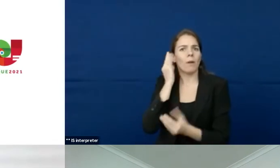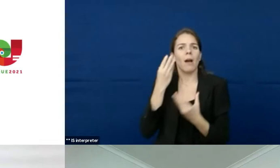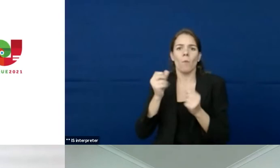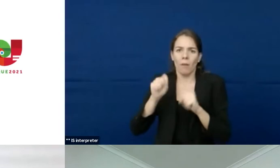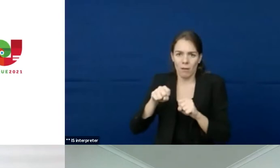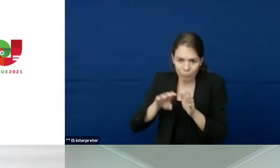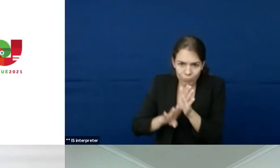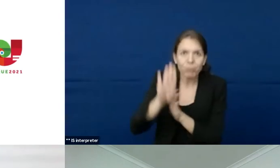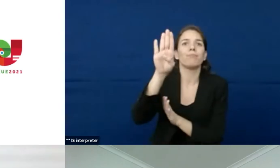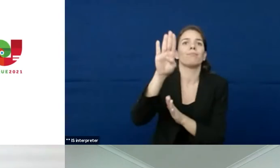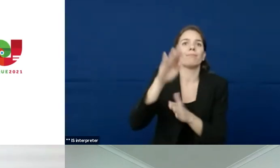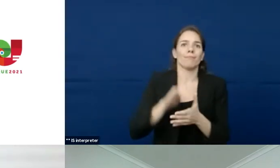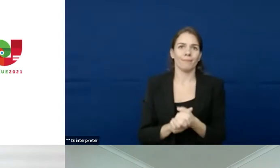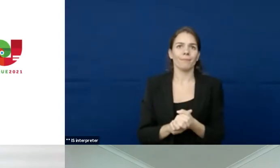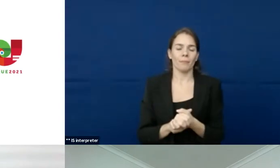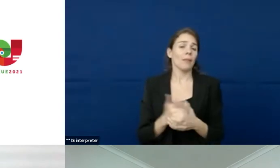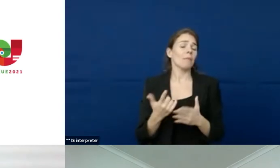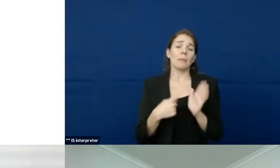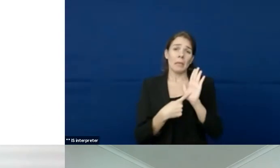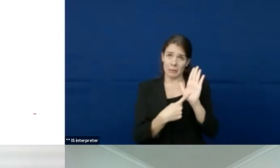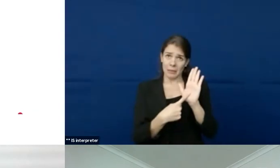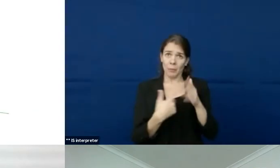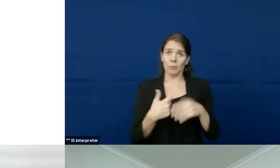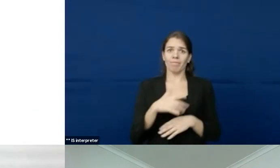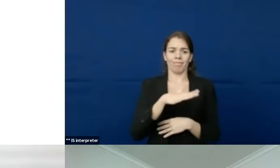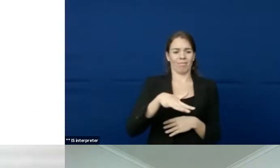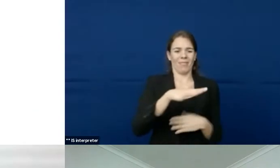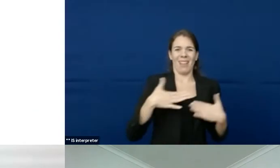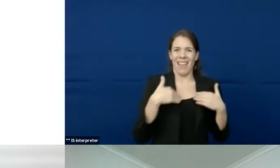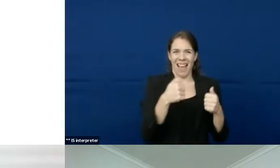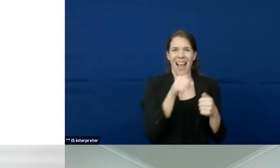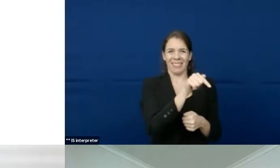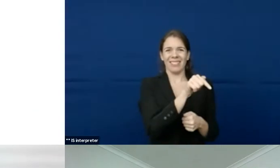contributing to things that we can do. We know that